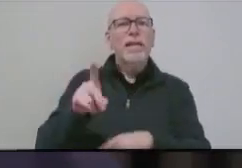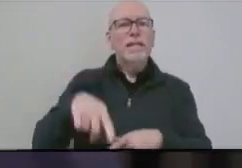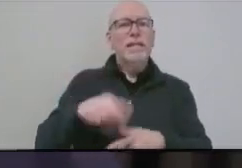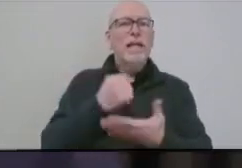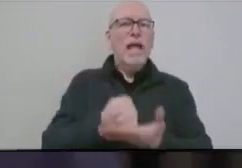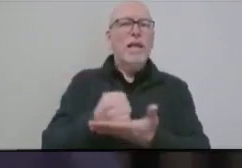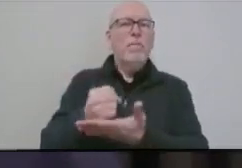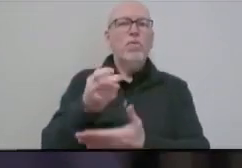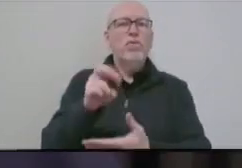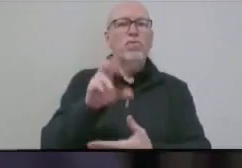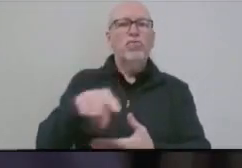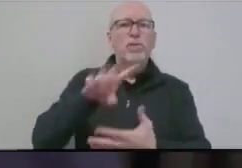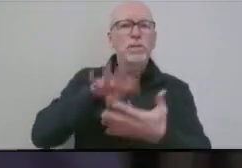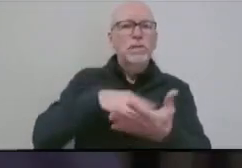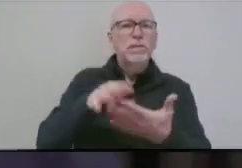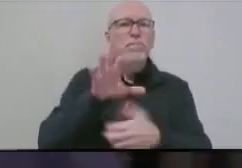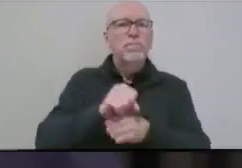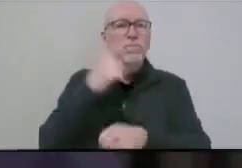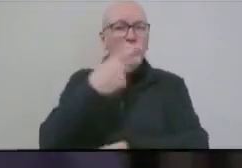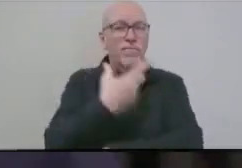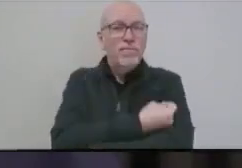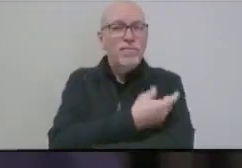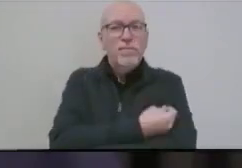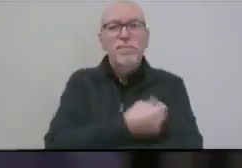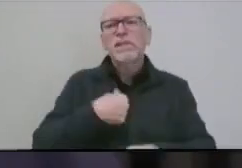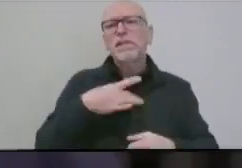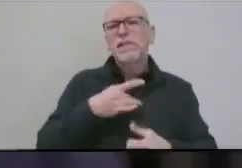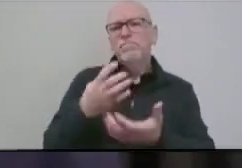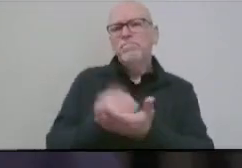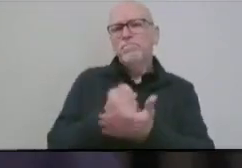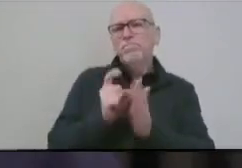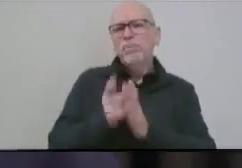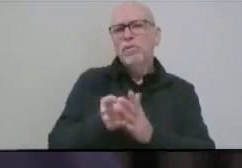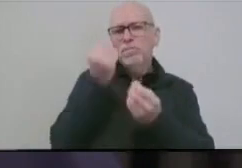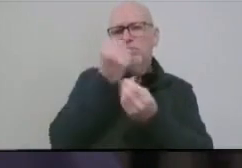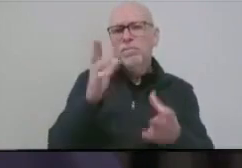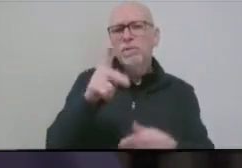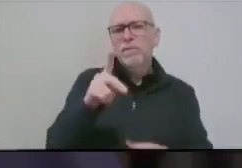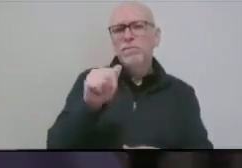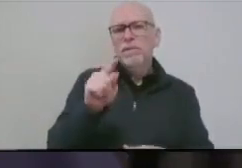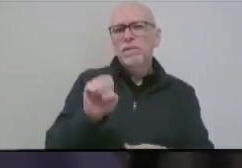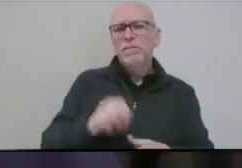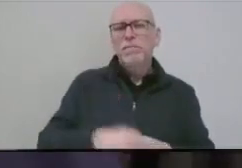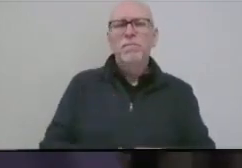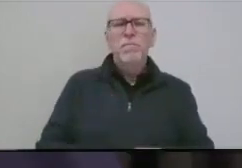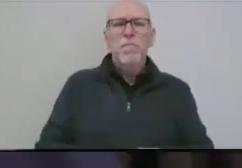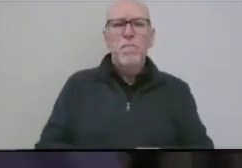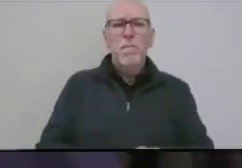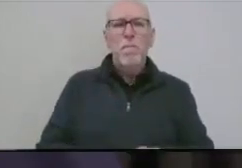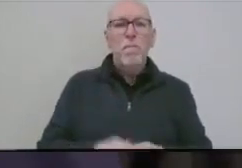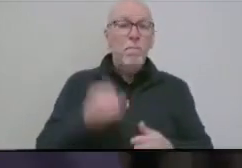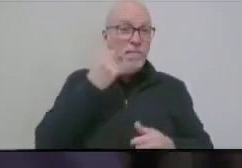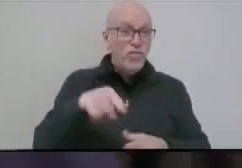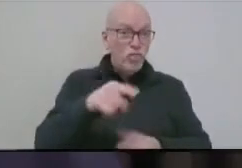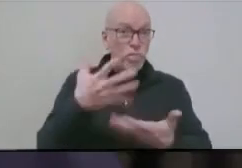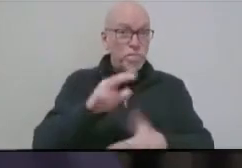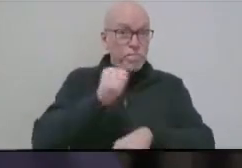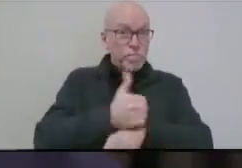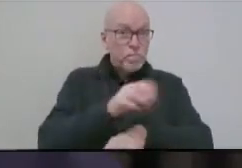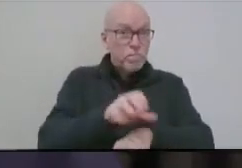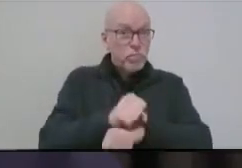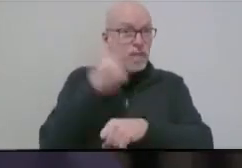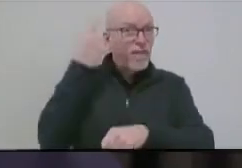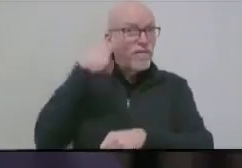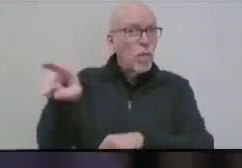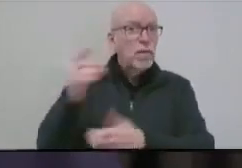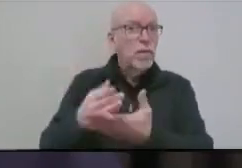Hoosiers get scheduled for their vaccinations, and I'd like to take a moment to give you an update on those efforts. If you've set up an appointment for someone